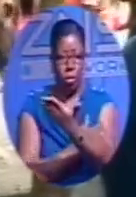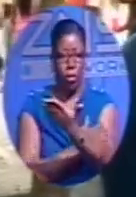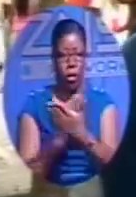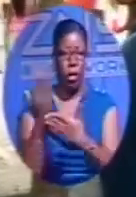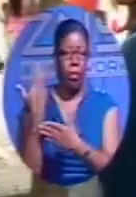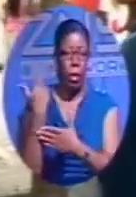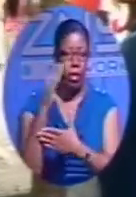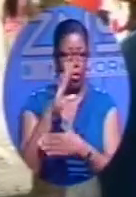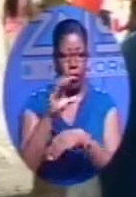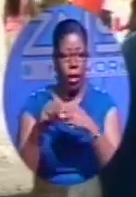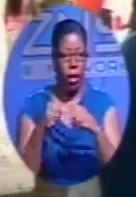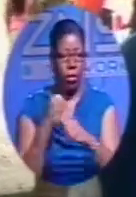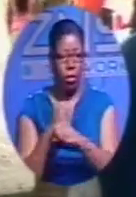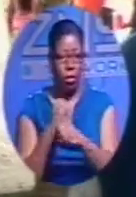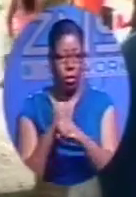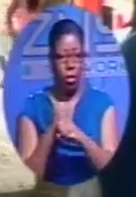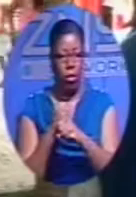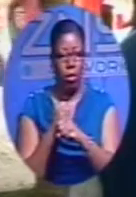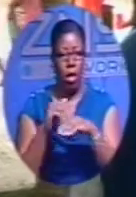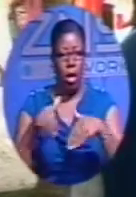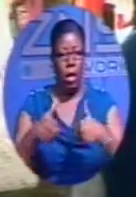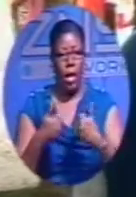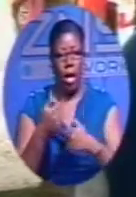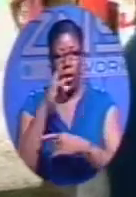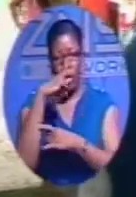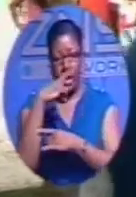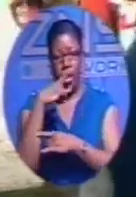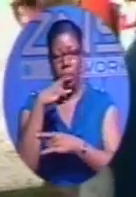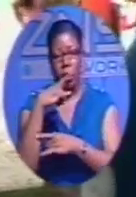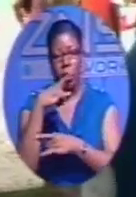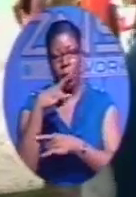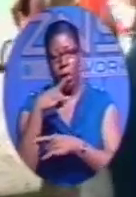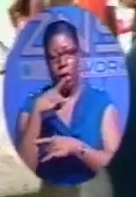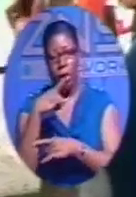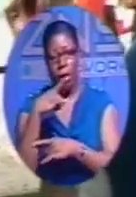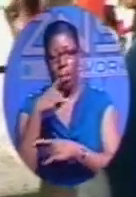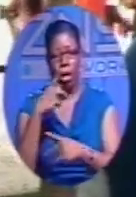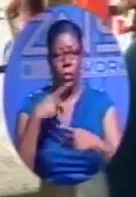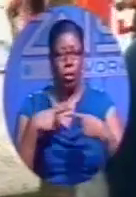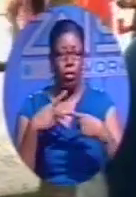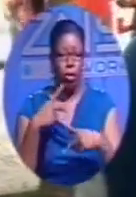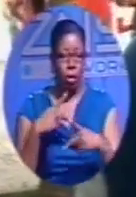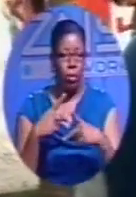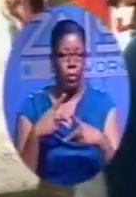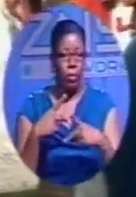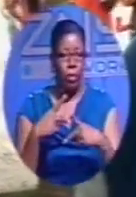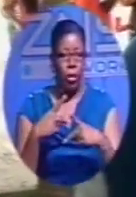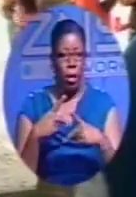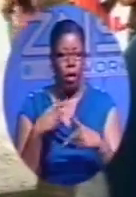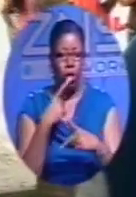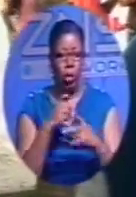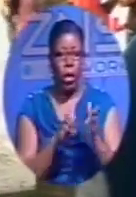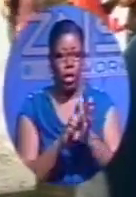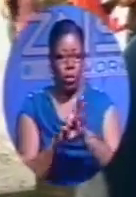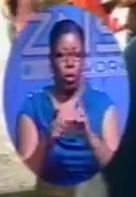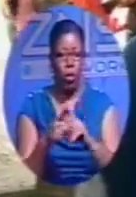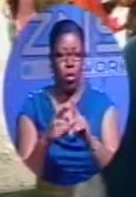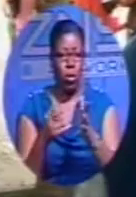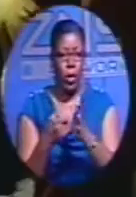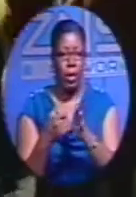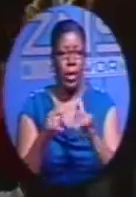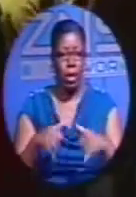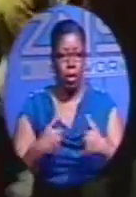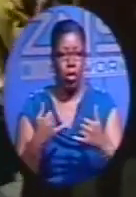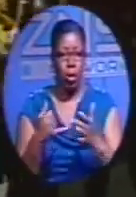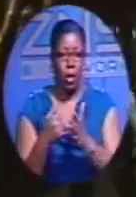4 or 5 years with how, you know, the kids are performing, and also the ones that have been exposed to it, how they thoroughly enjoy